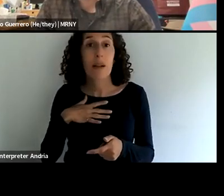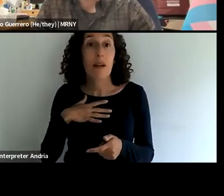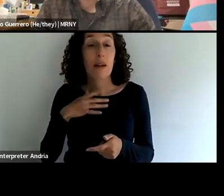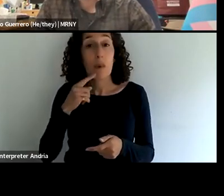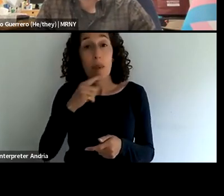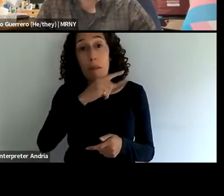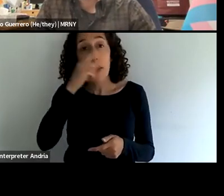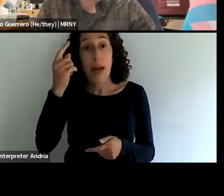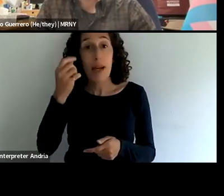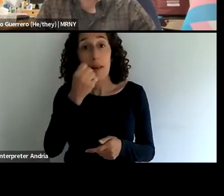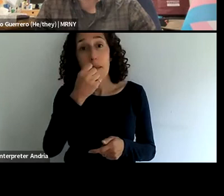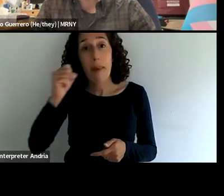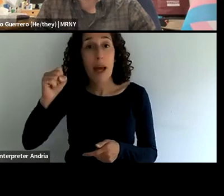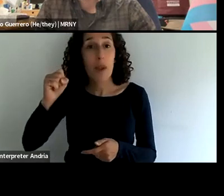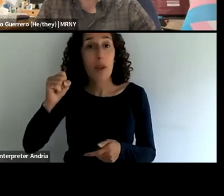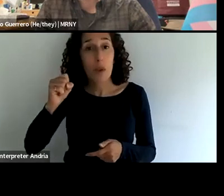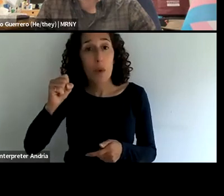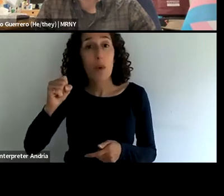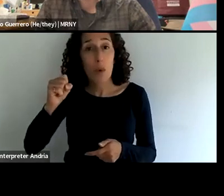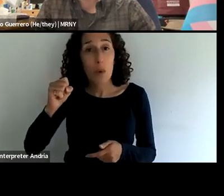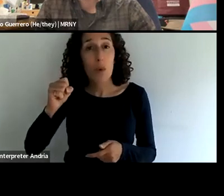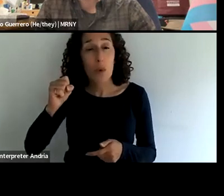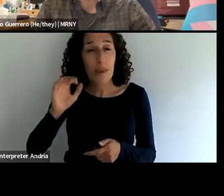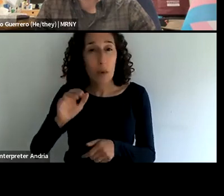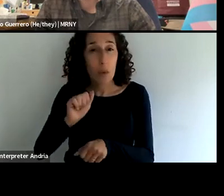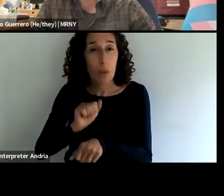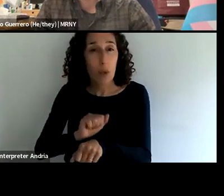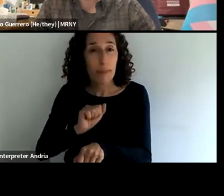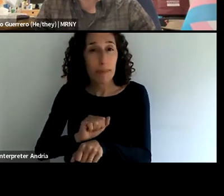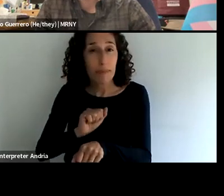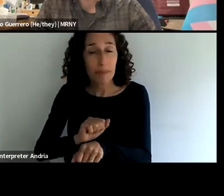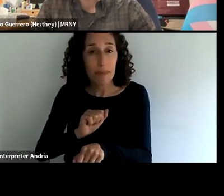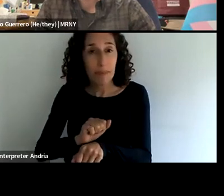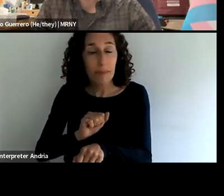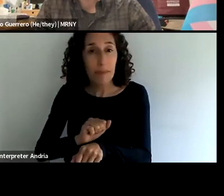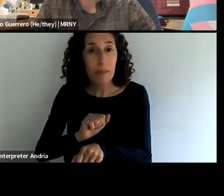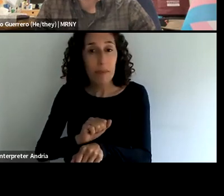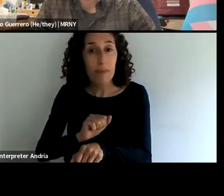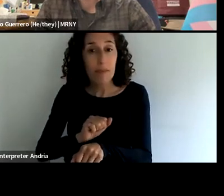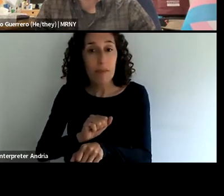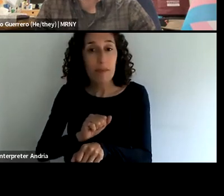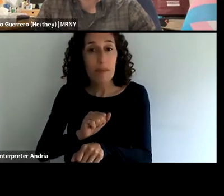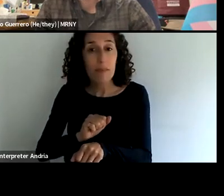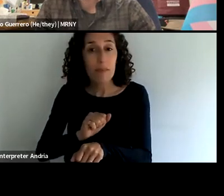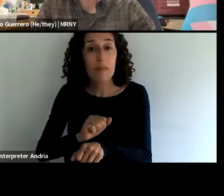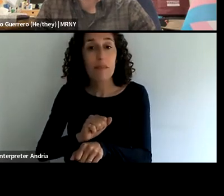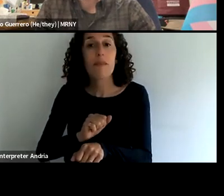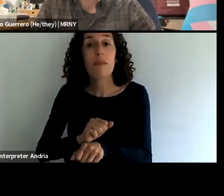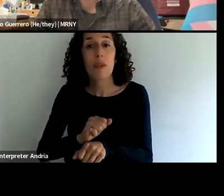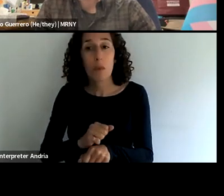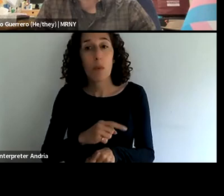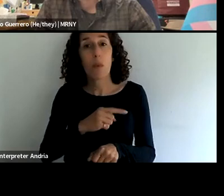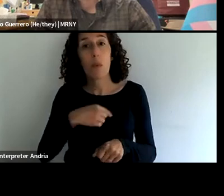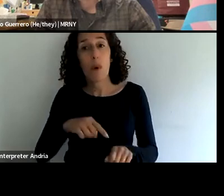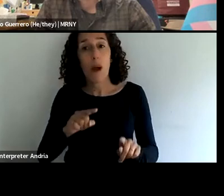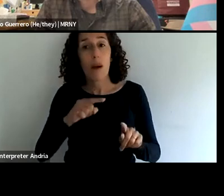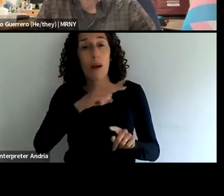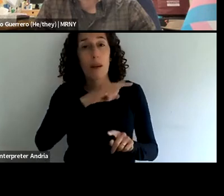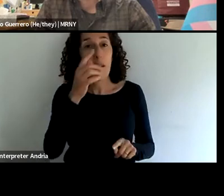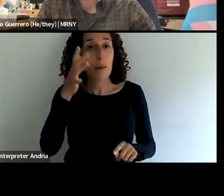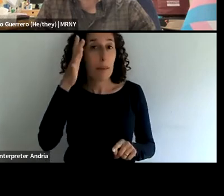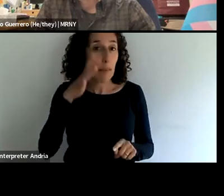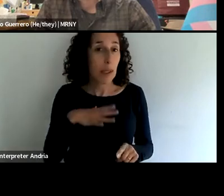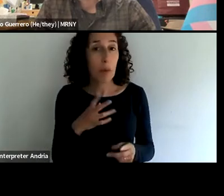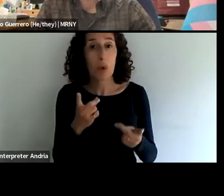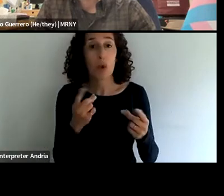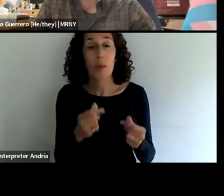Panthers. You know, yes, you had the Huey Newtons and so on, but you know, there was a lot of Black women who were actually doing the day-to-day of making meals and, you know, building